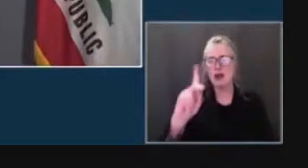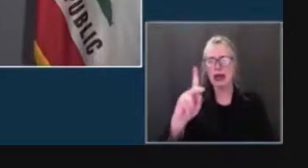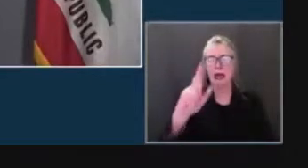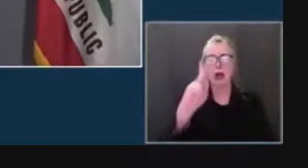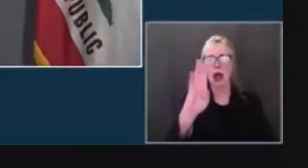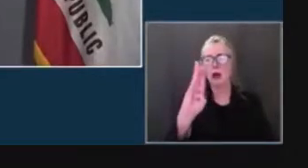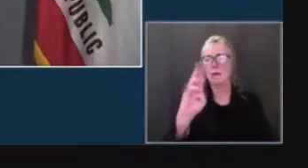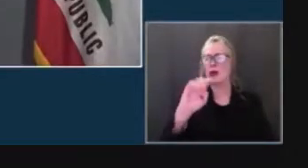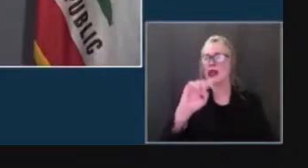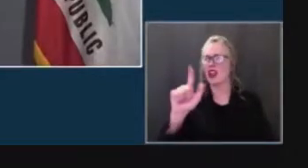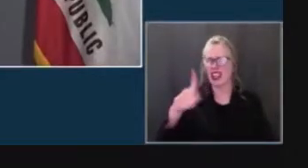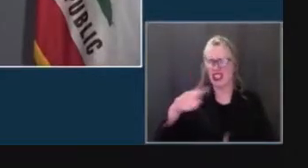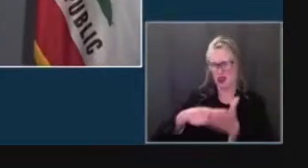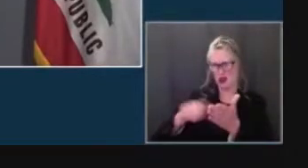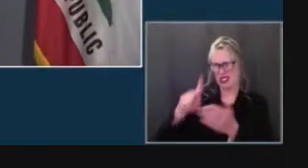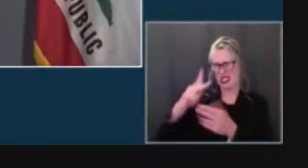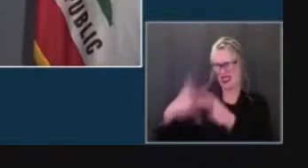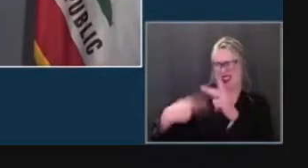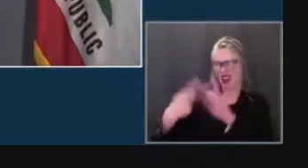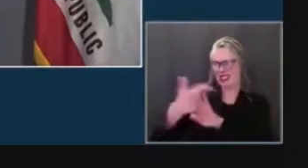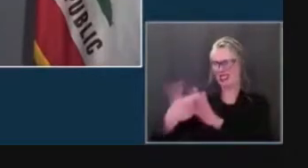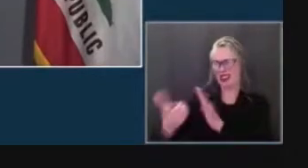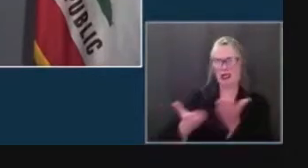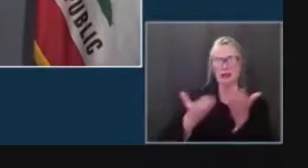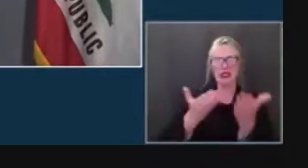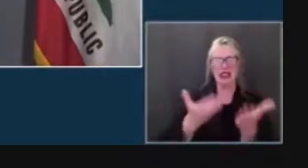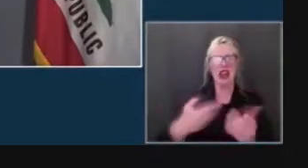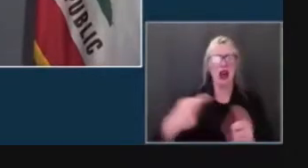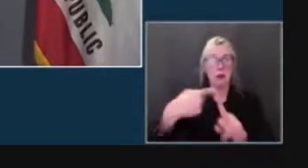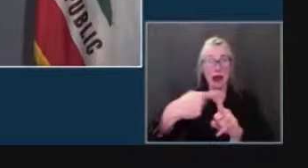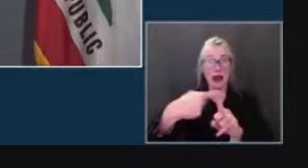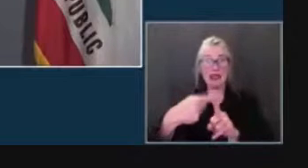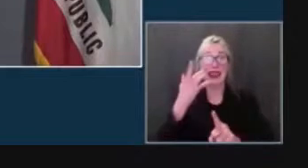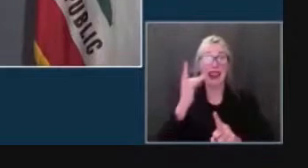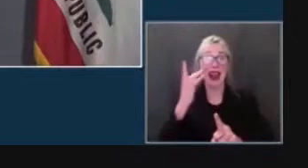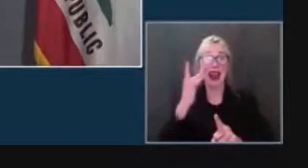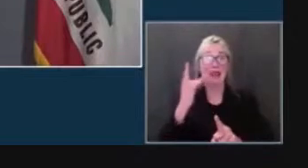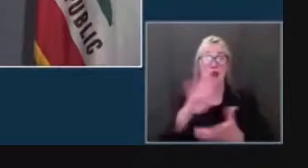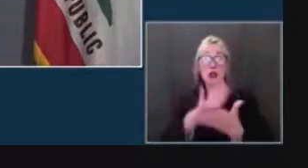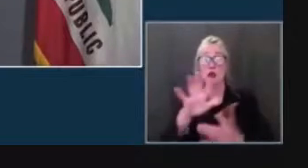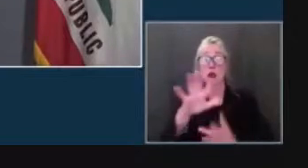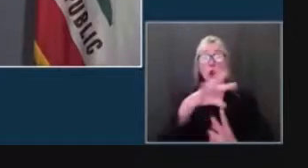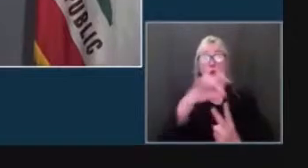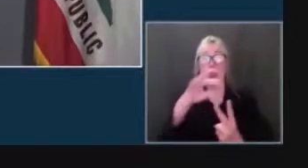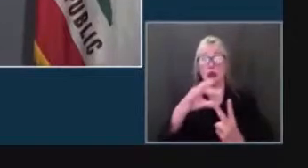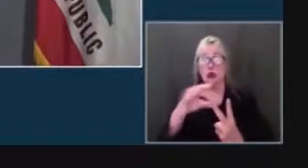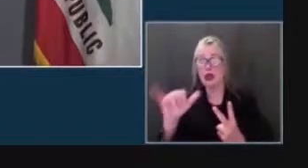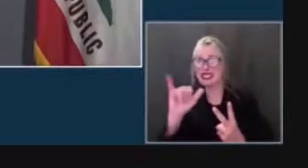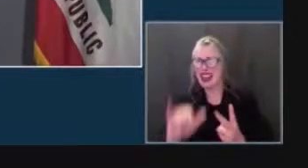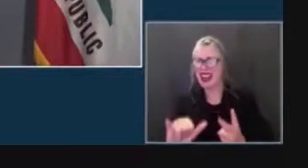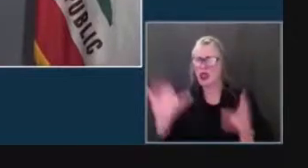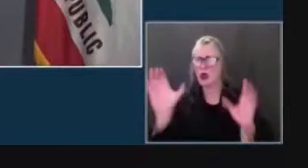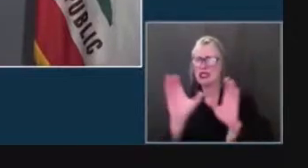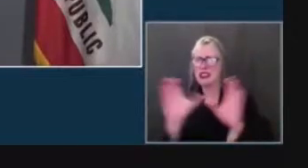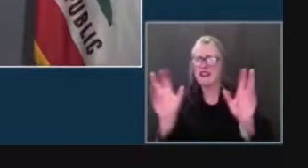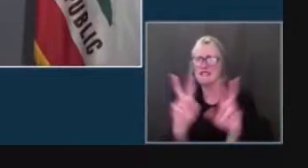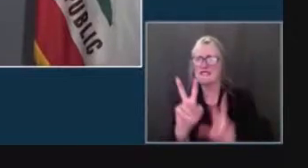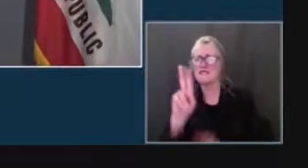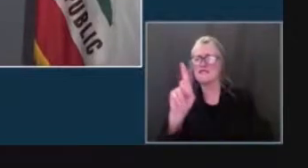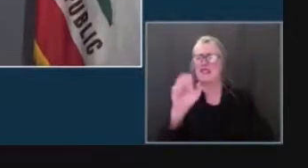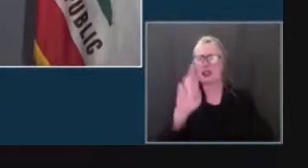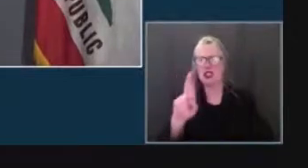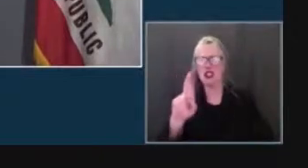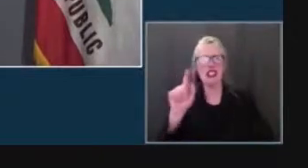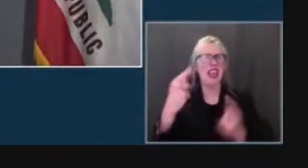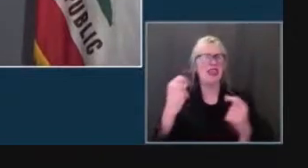you. And the California School Choice Foundation. Commonly known as vouchers, they seek to drain resources from public